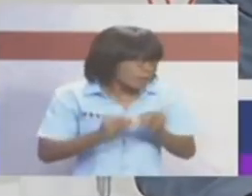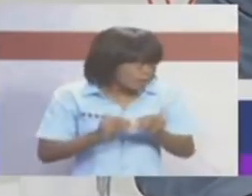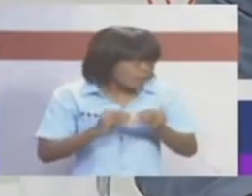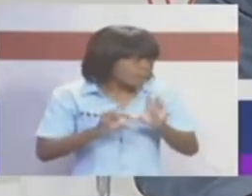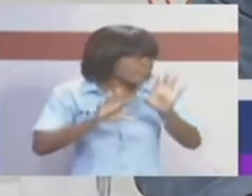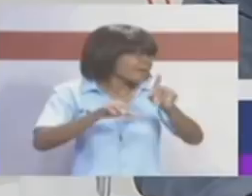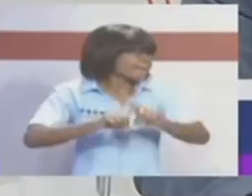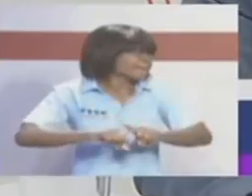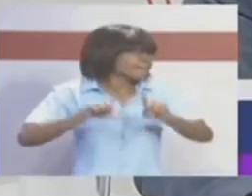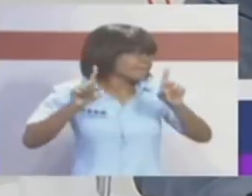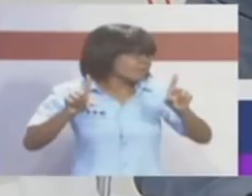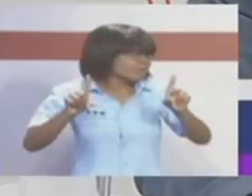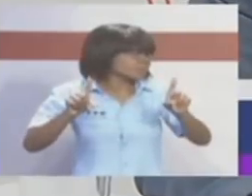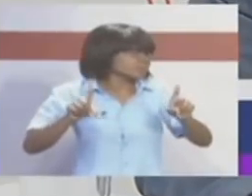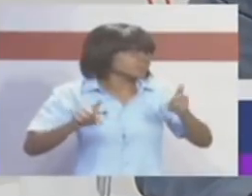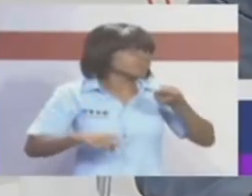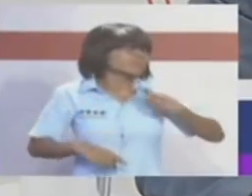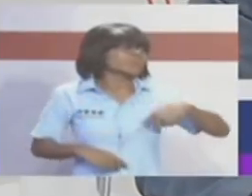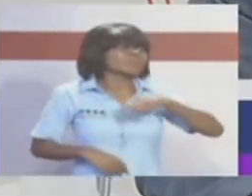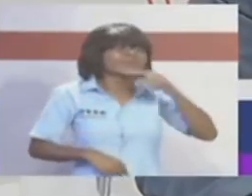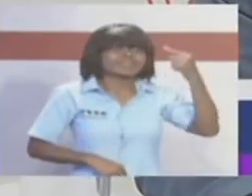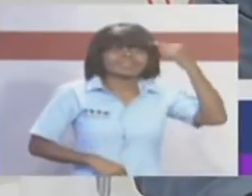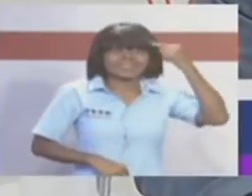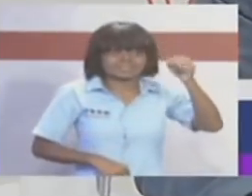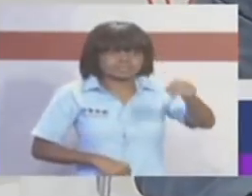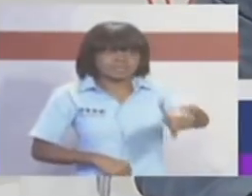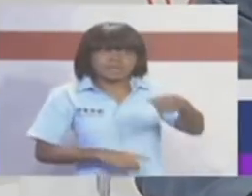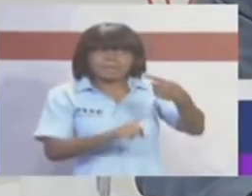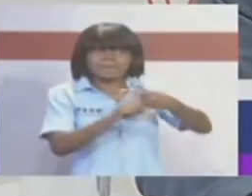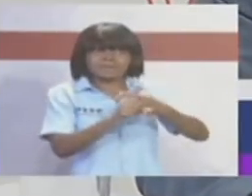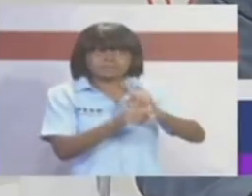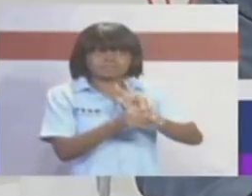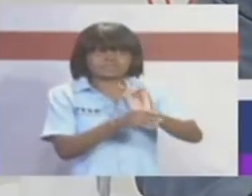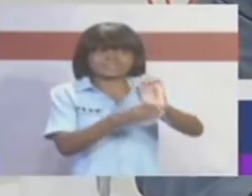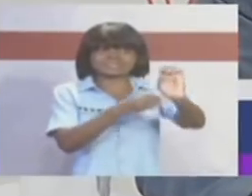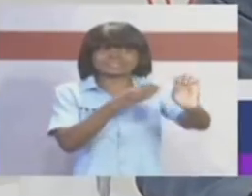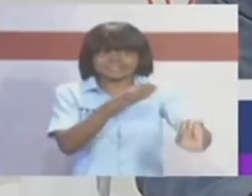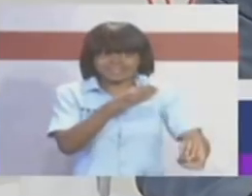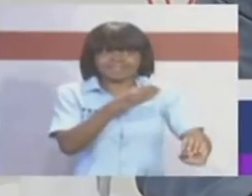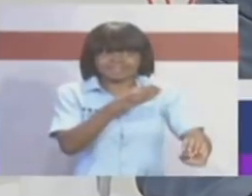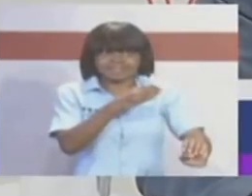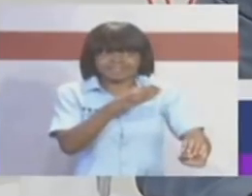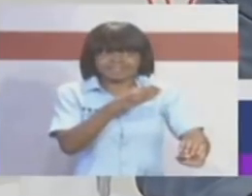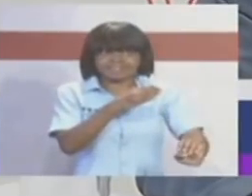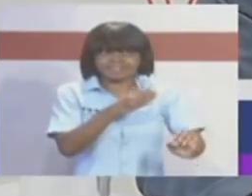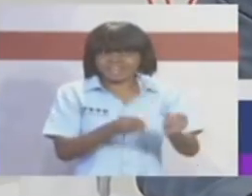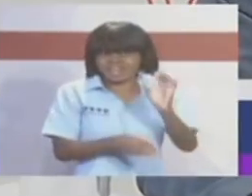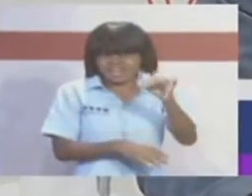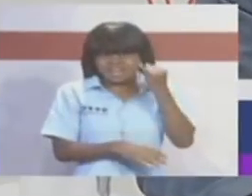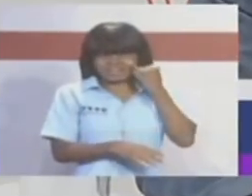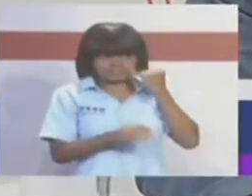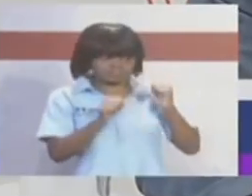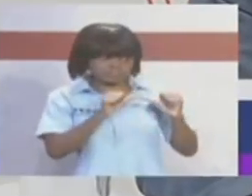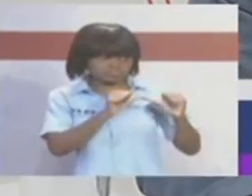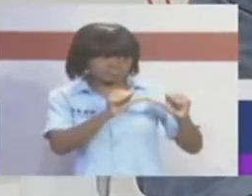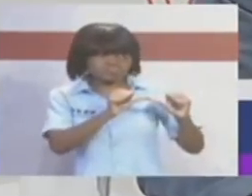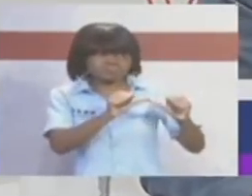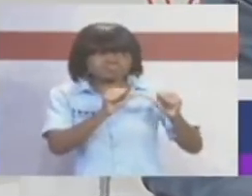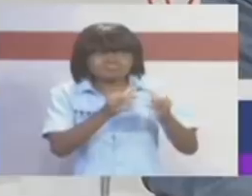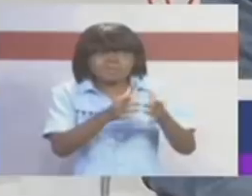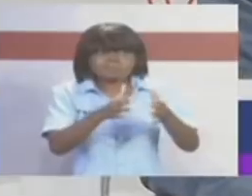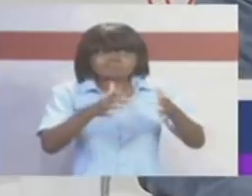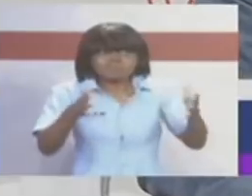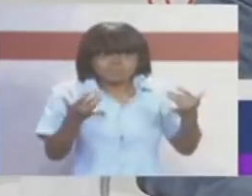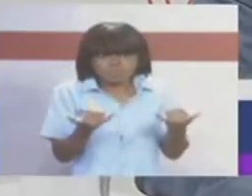end of this month, if we continue at the rate that we were going for the first couple of weeks in November, the possibility